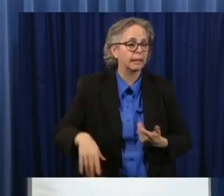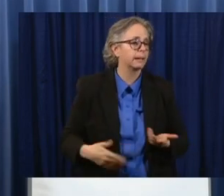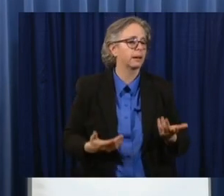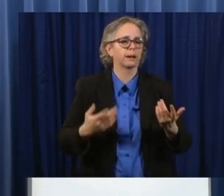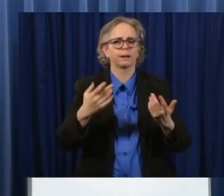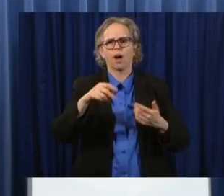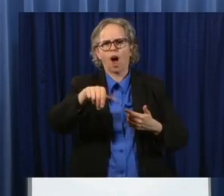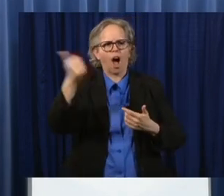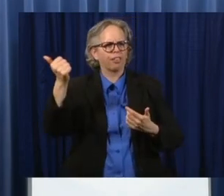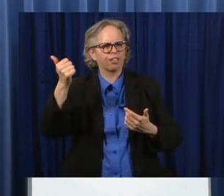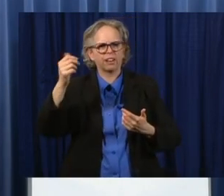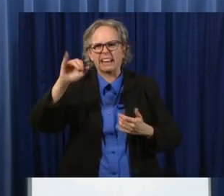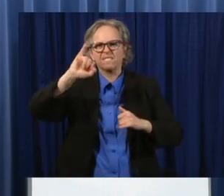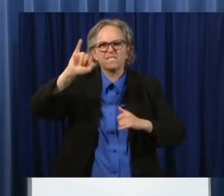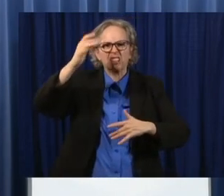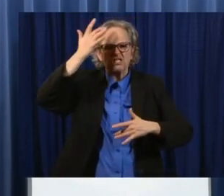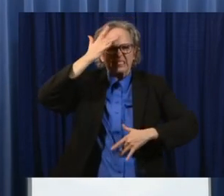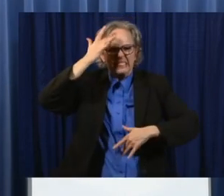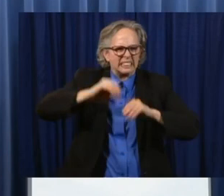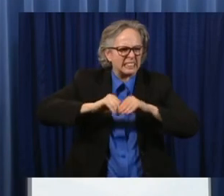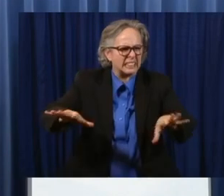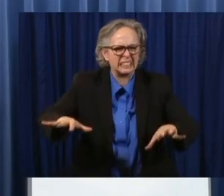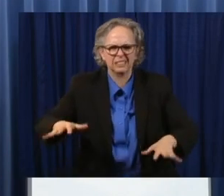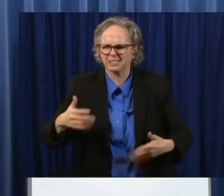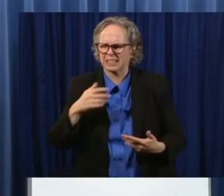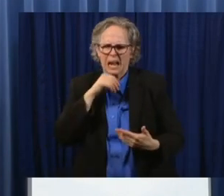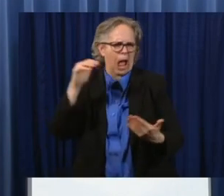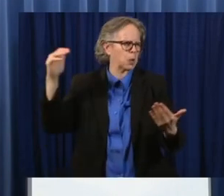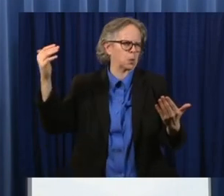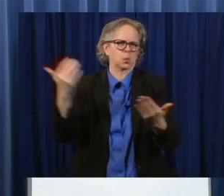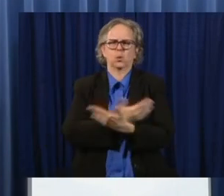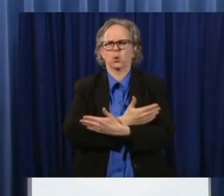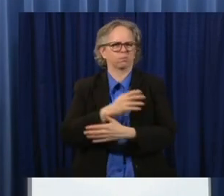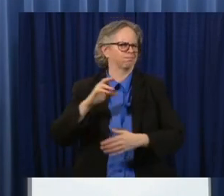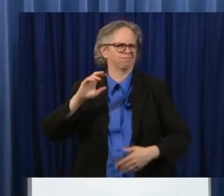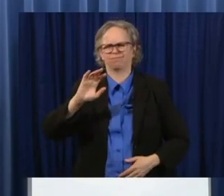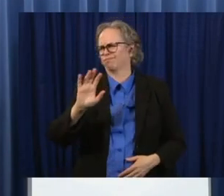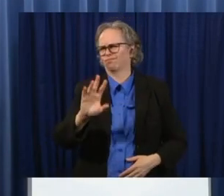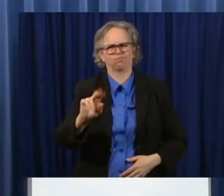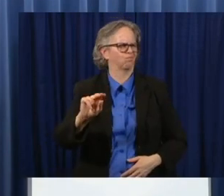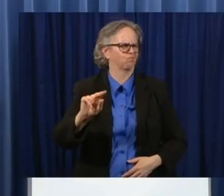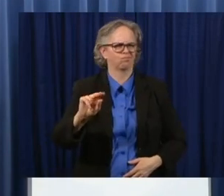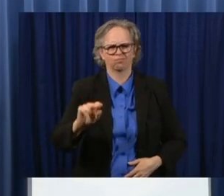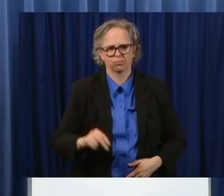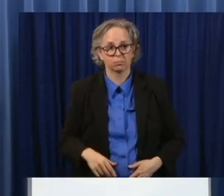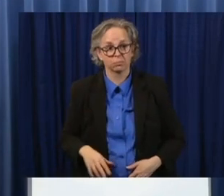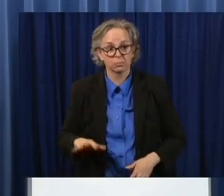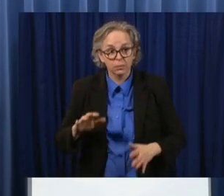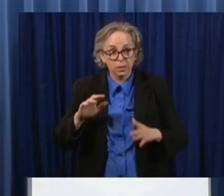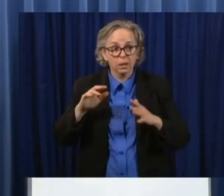health concern. So this is not a new process. What is new is the volume that we have.